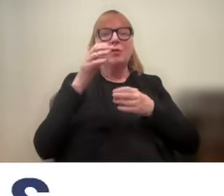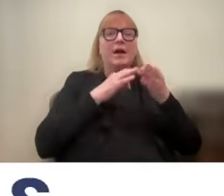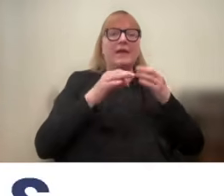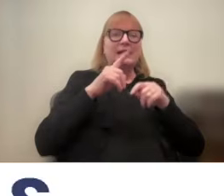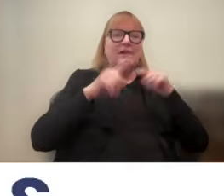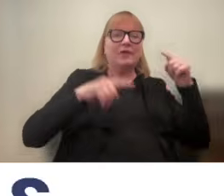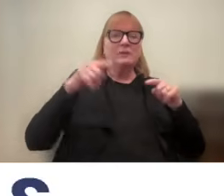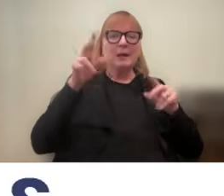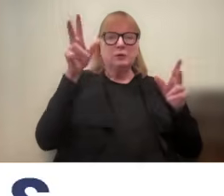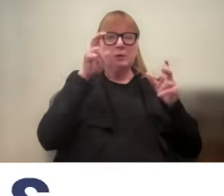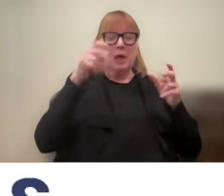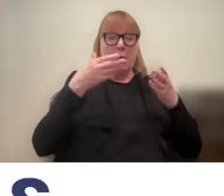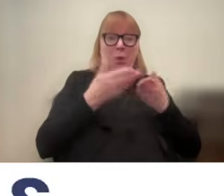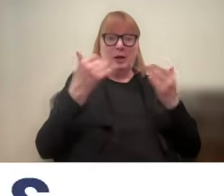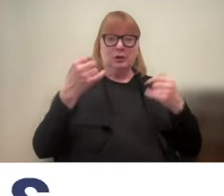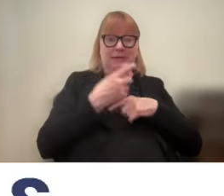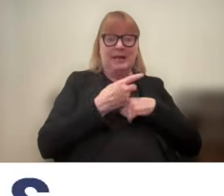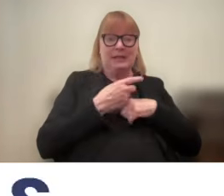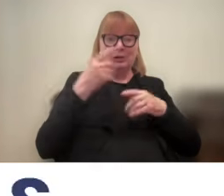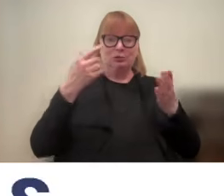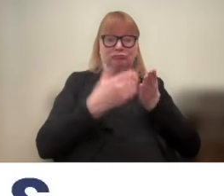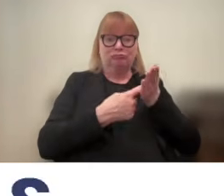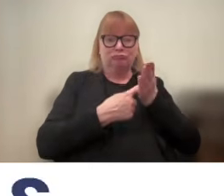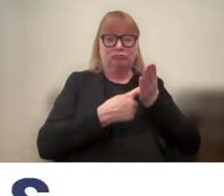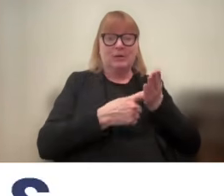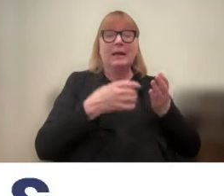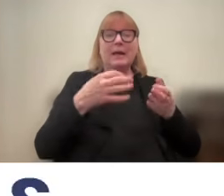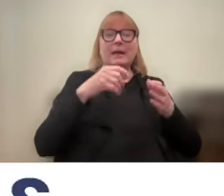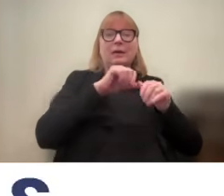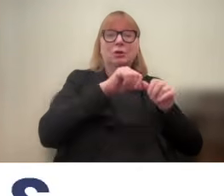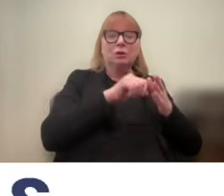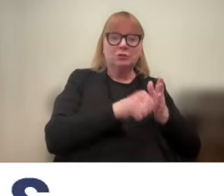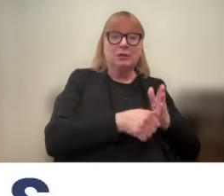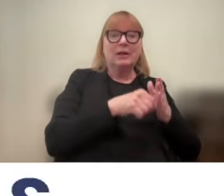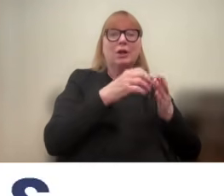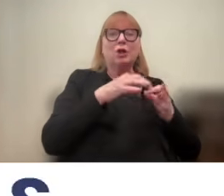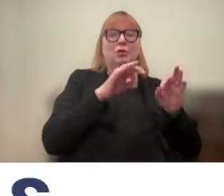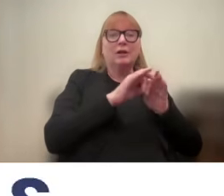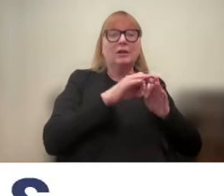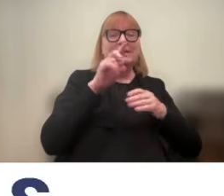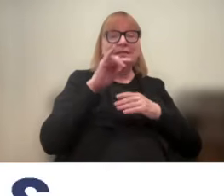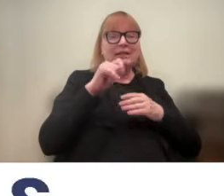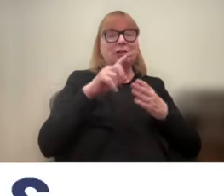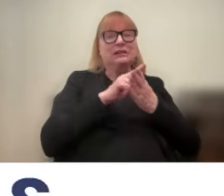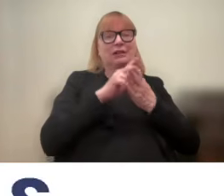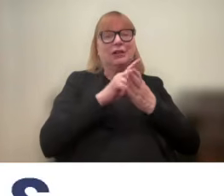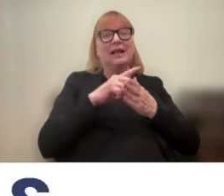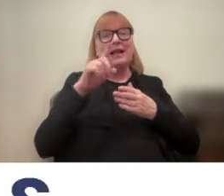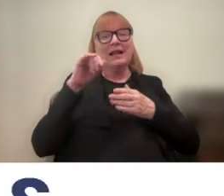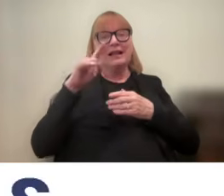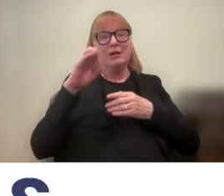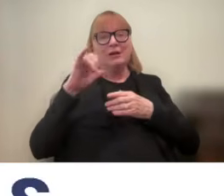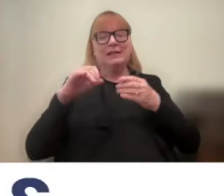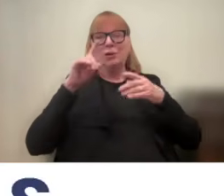perspectives. Throughout today's talk, we've emphasized the importance of critical digital literacies, questioning the assumptions behind the systems